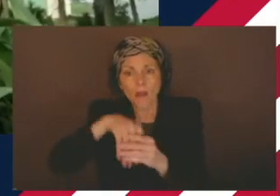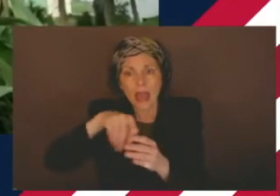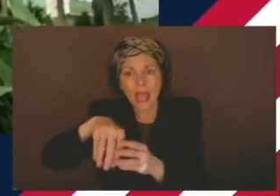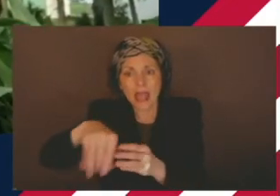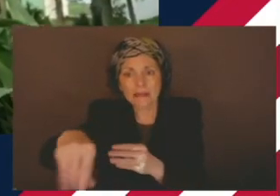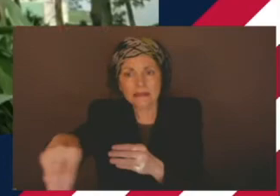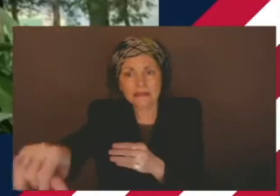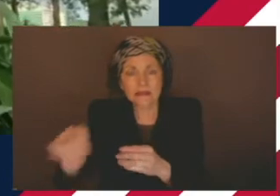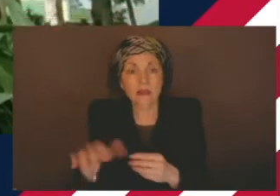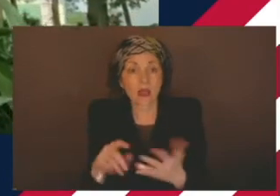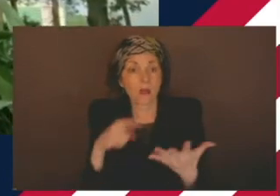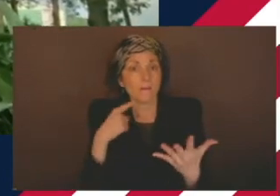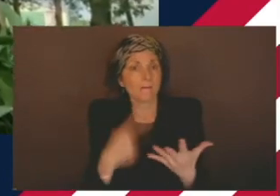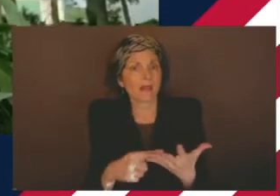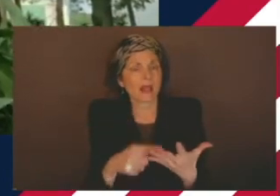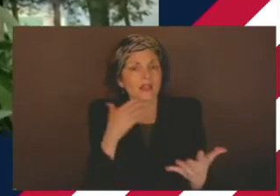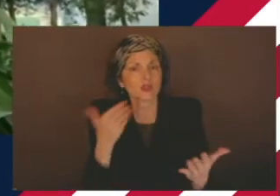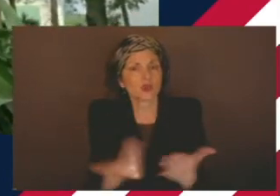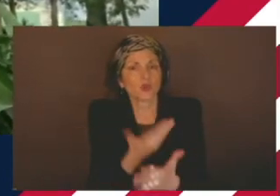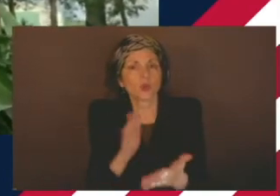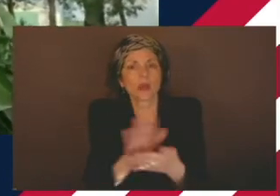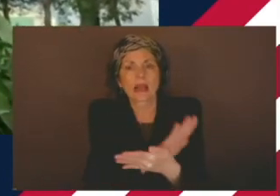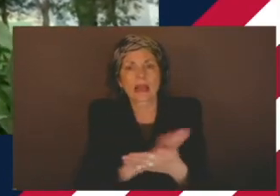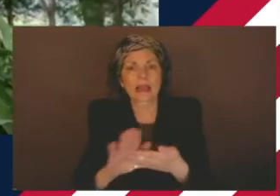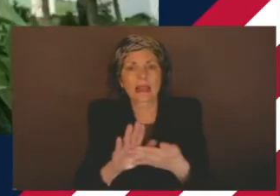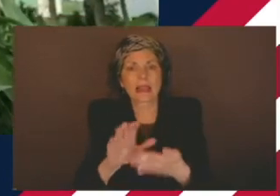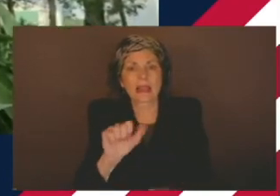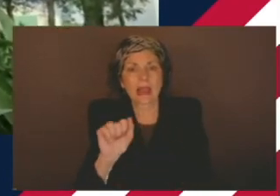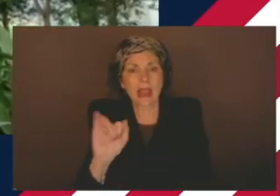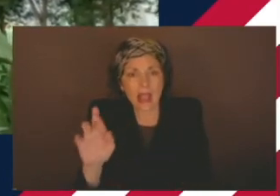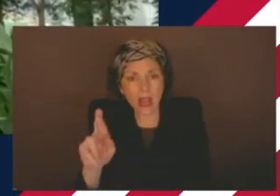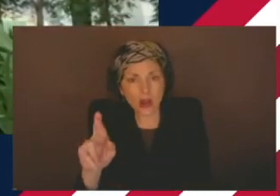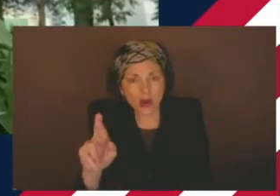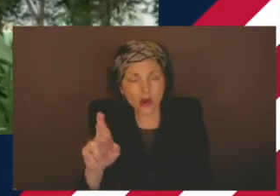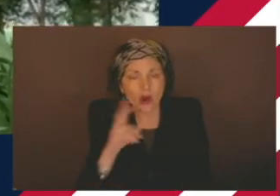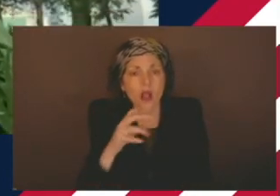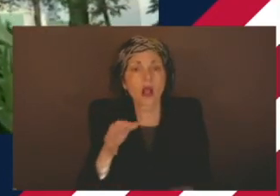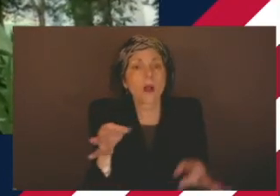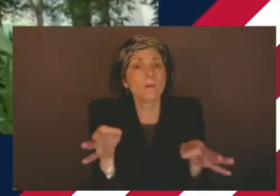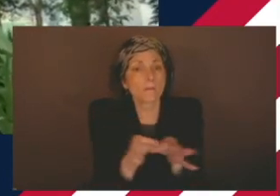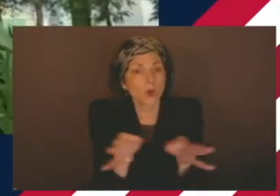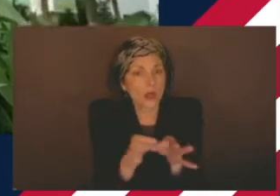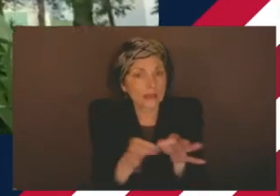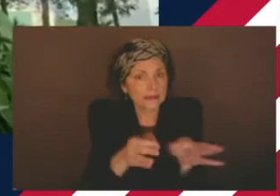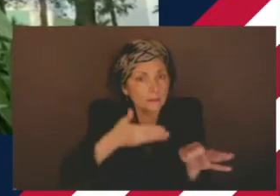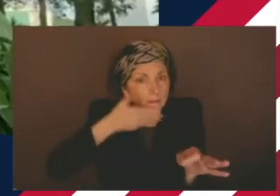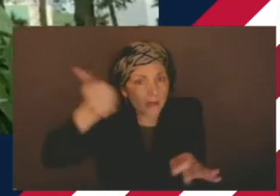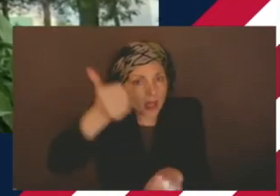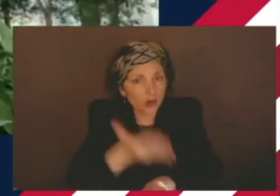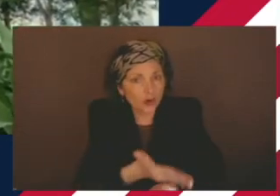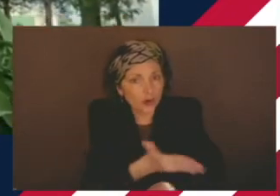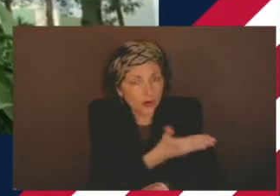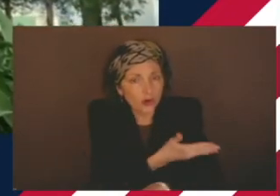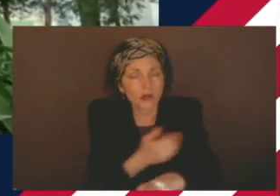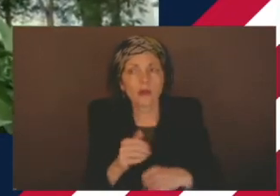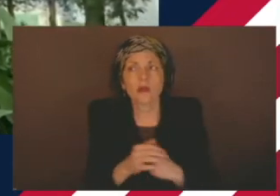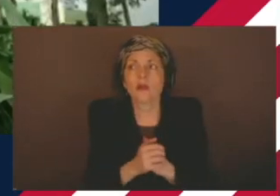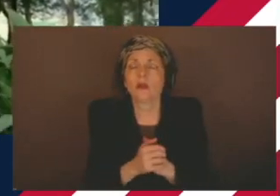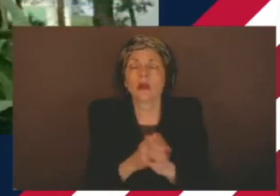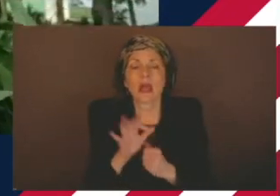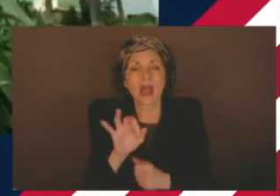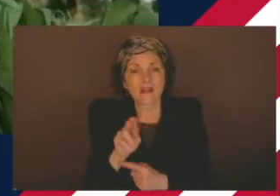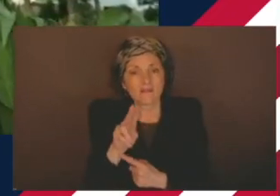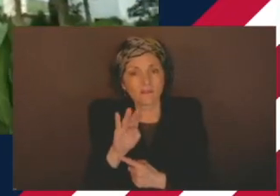for cleaner air and better prices, and a fuel that